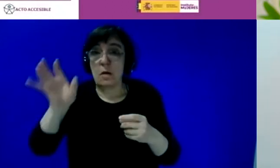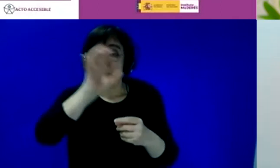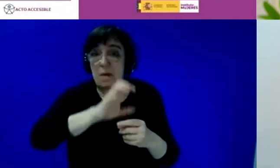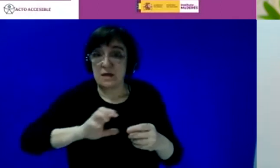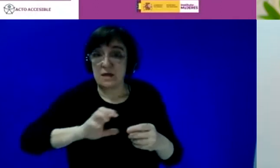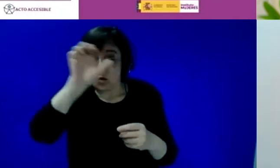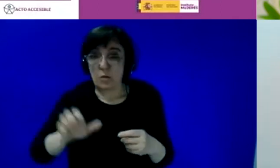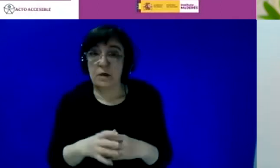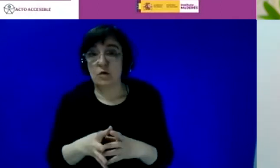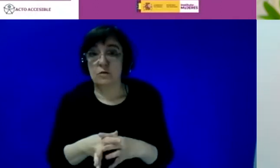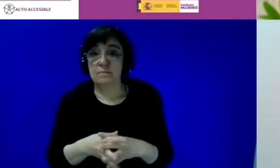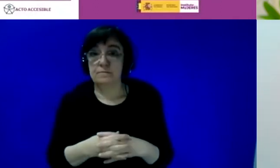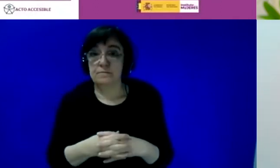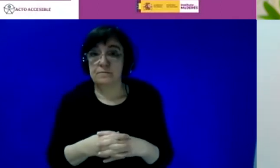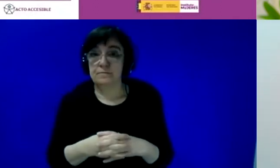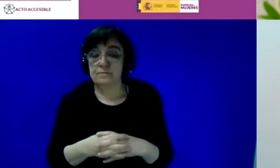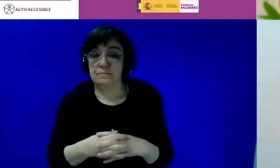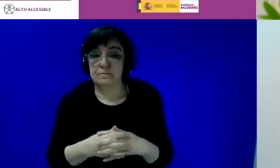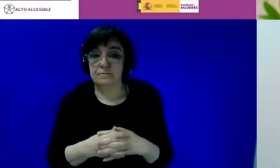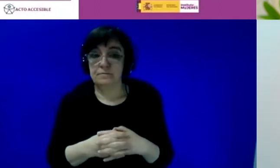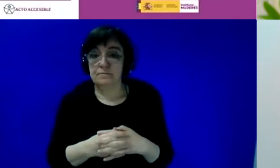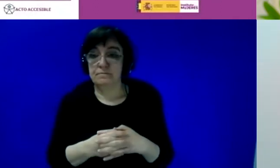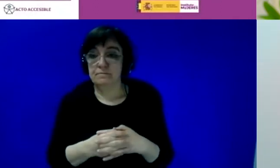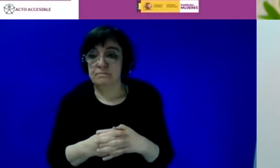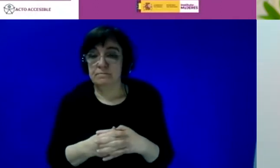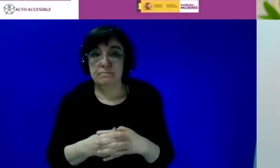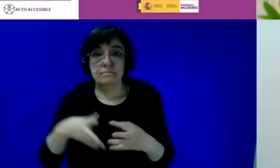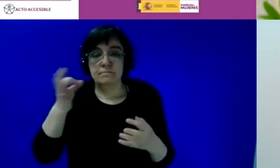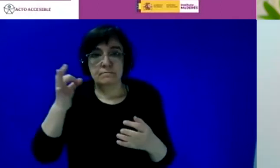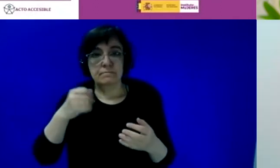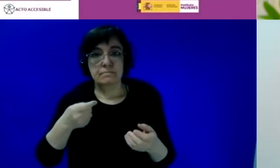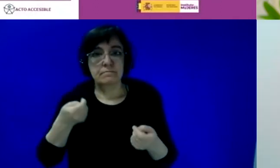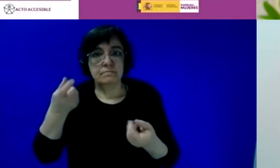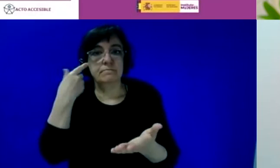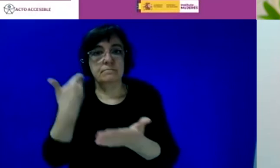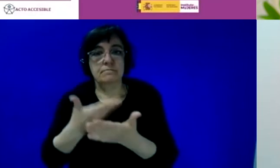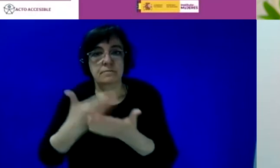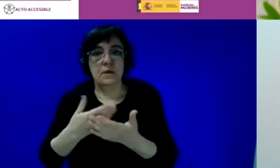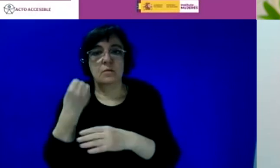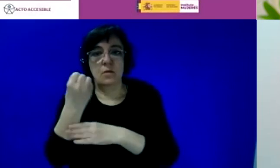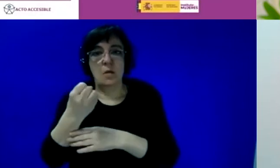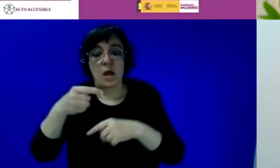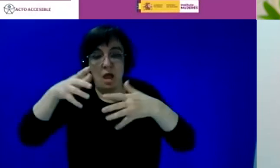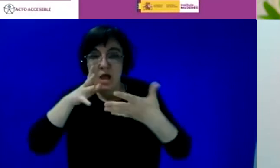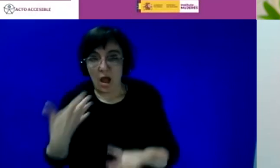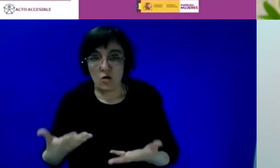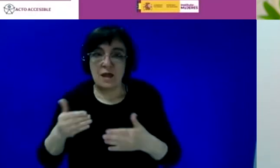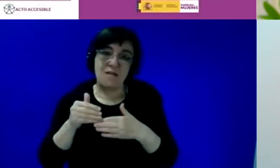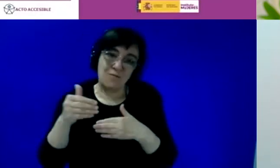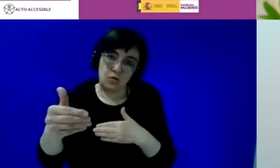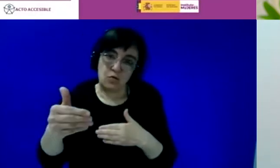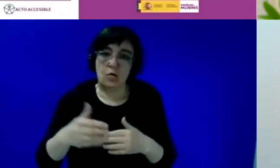is support now and there will be support in the future. The second thing is we need to get funds